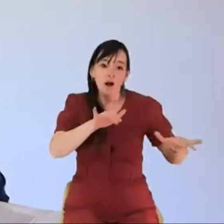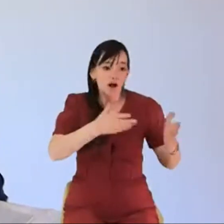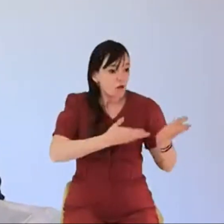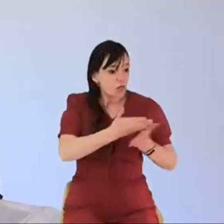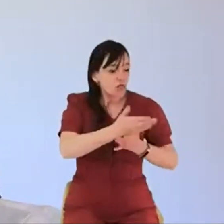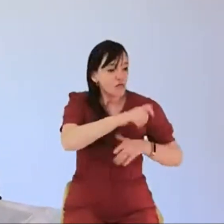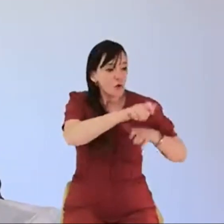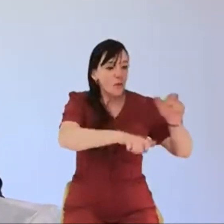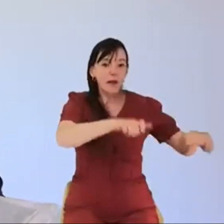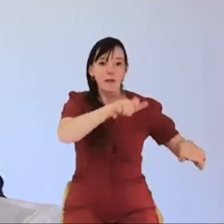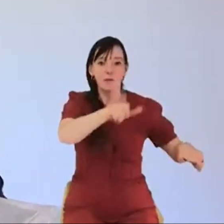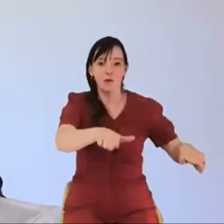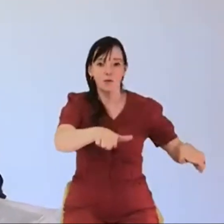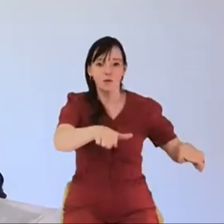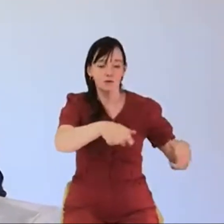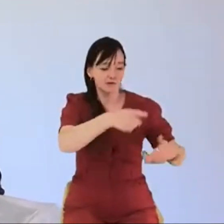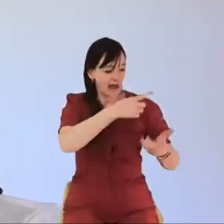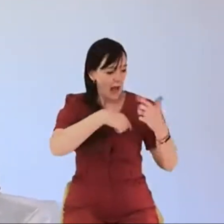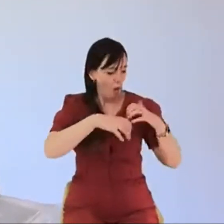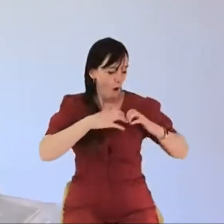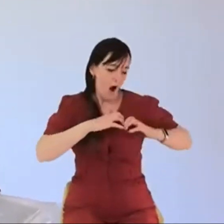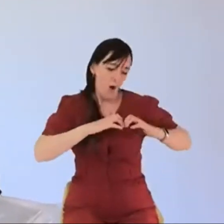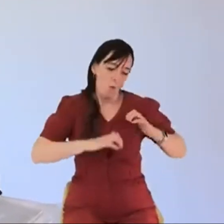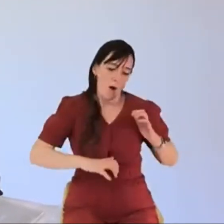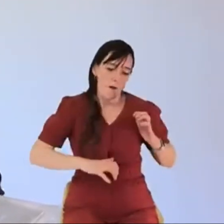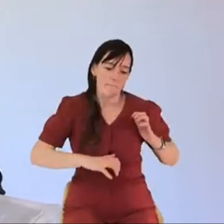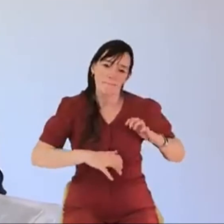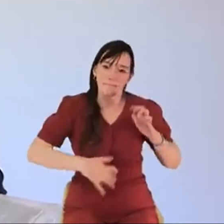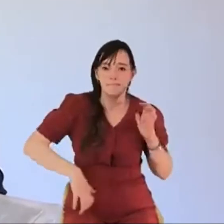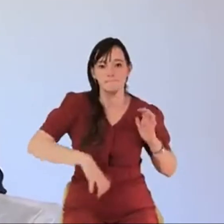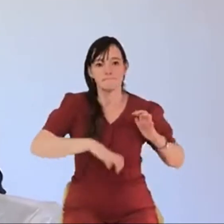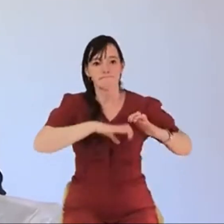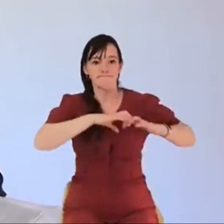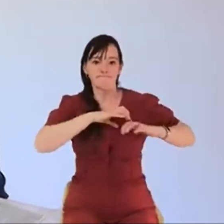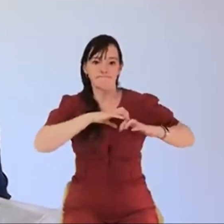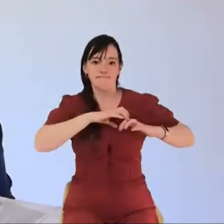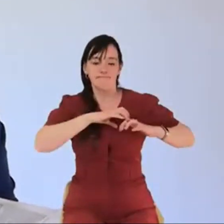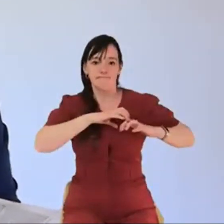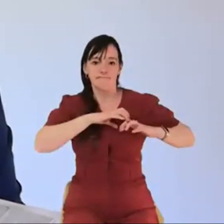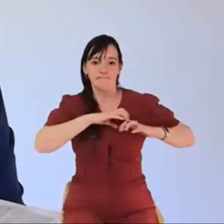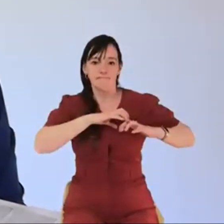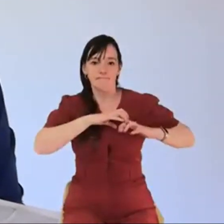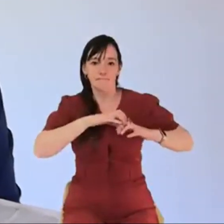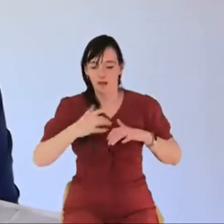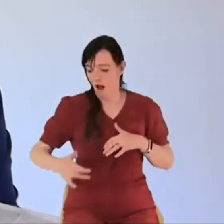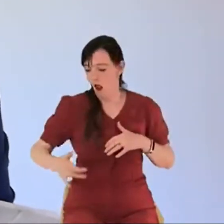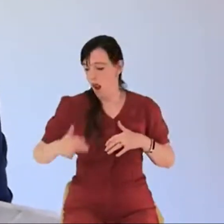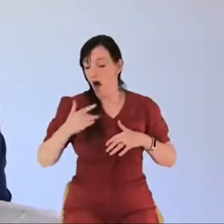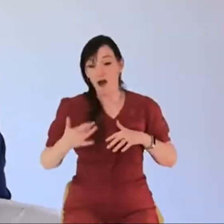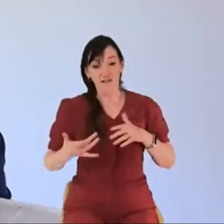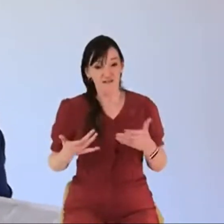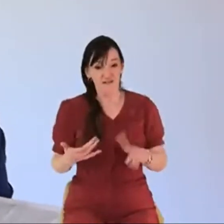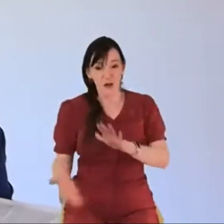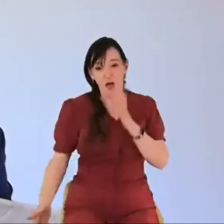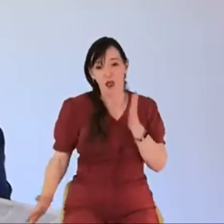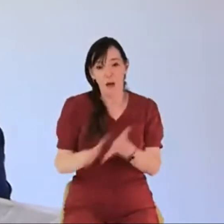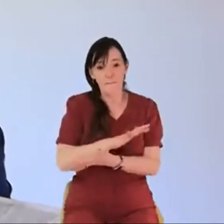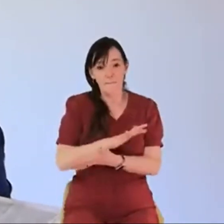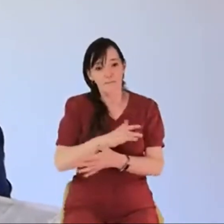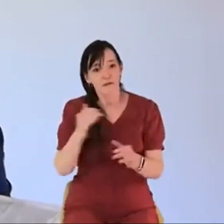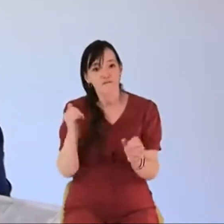He will mend our broken hearts He will fix our broken lives